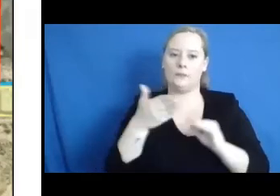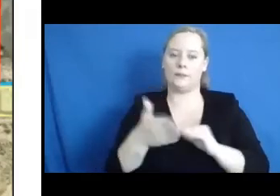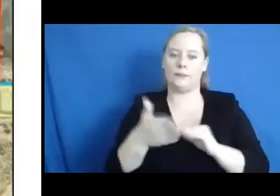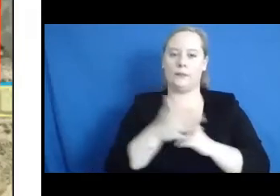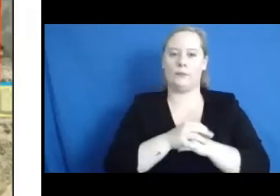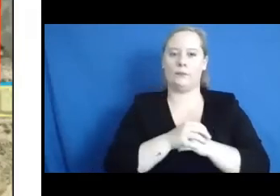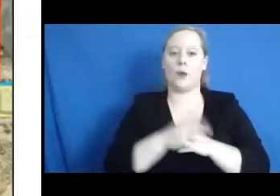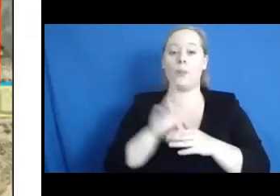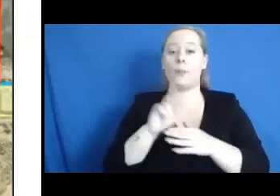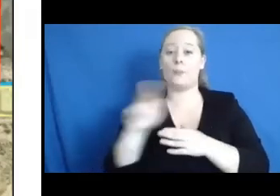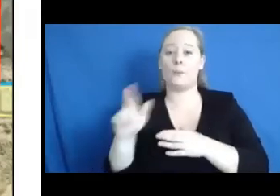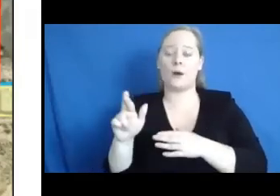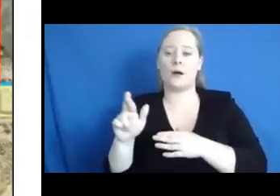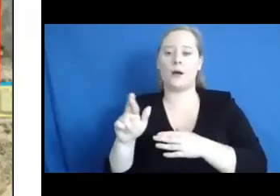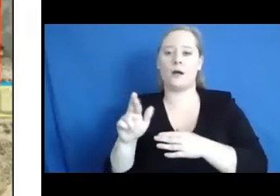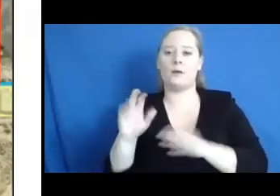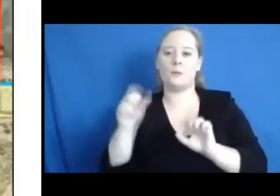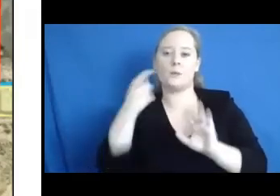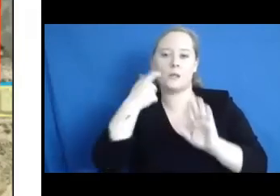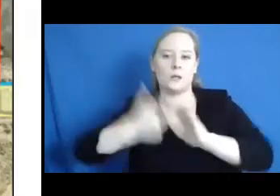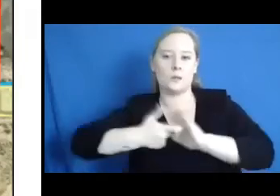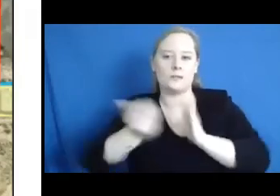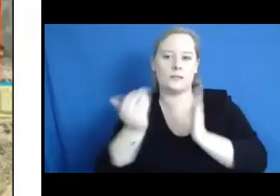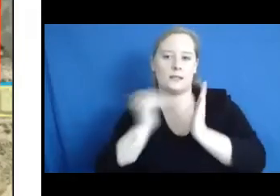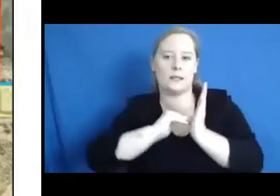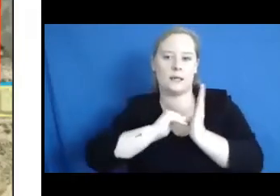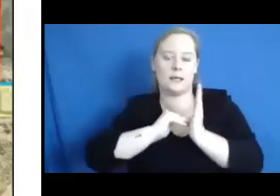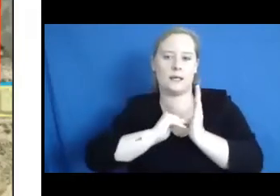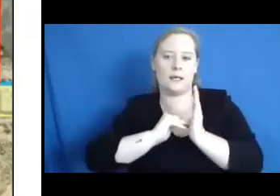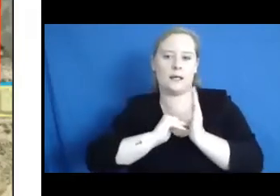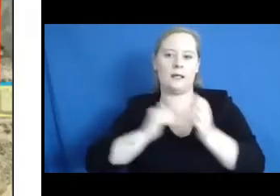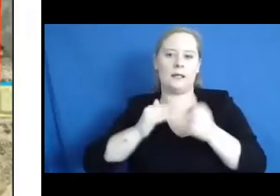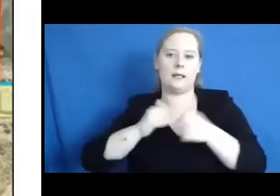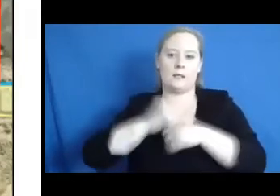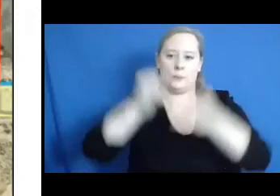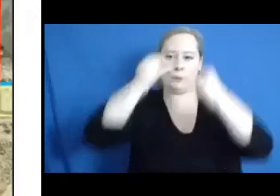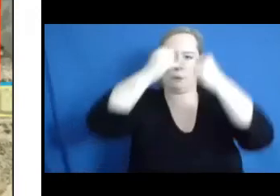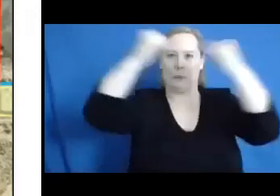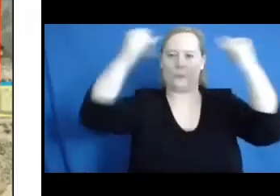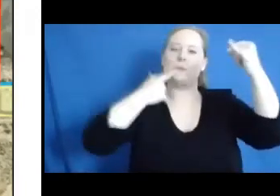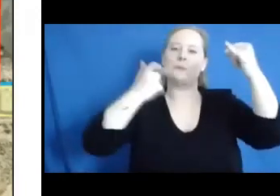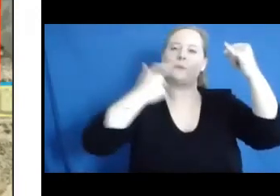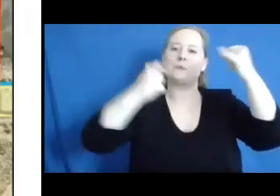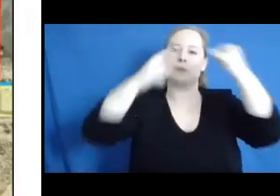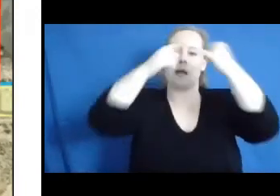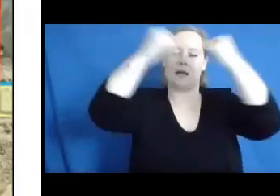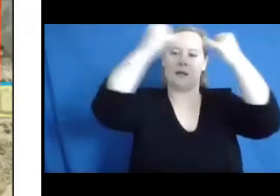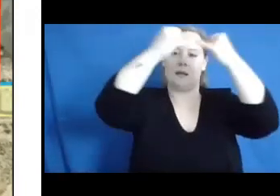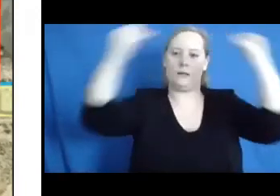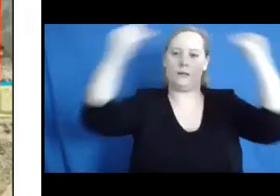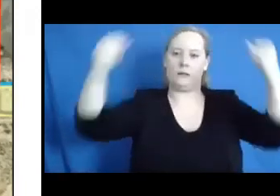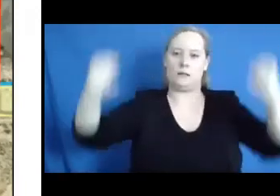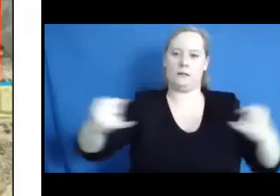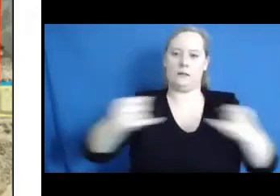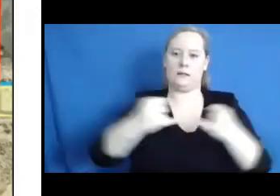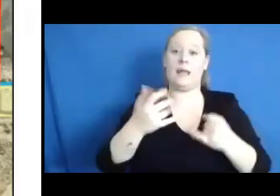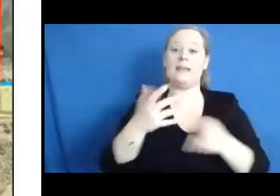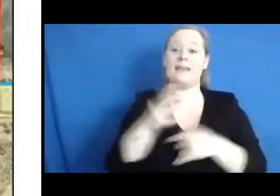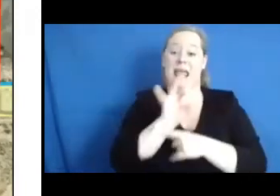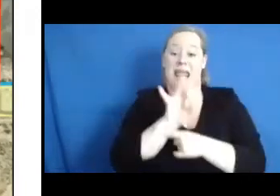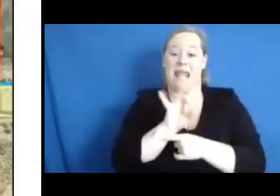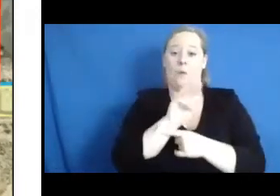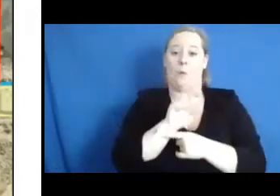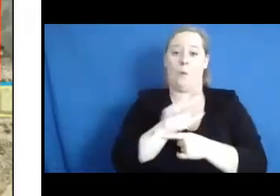we see, again, the landfill is outlined in red, and the 8 monitoring wells